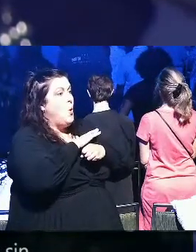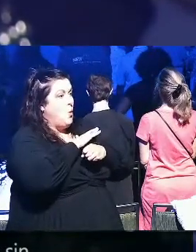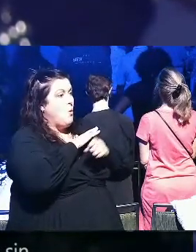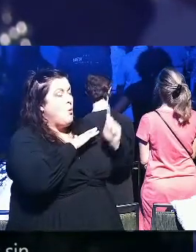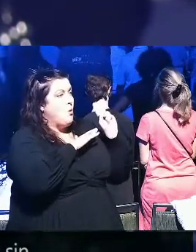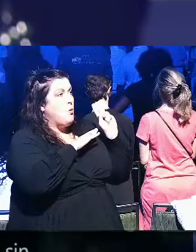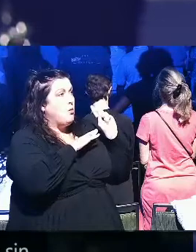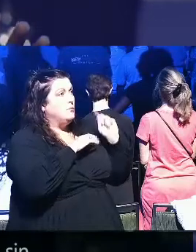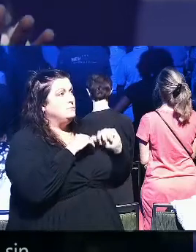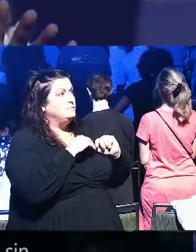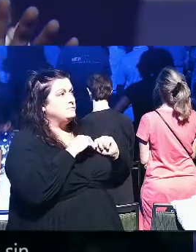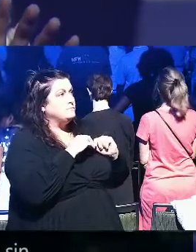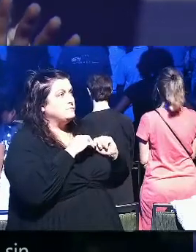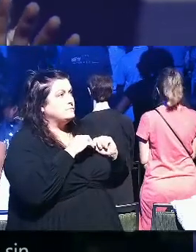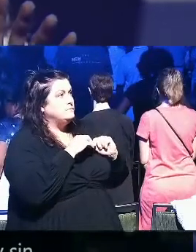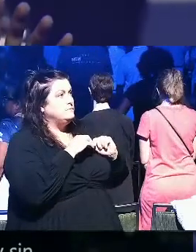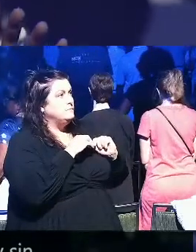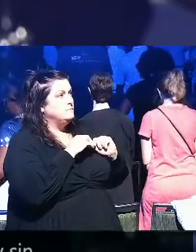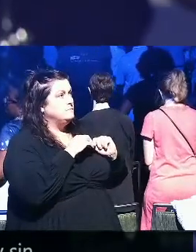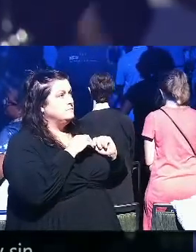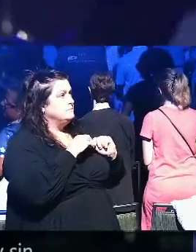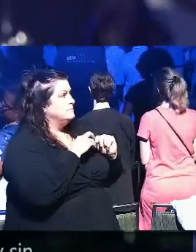cross."